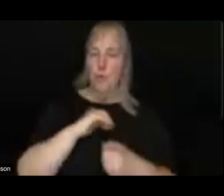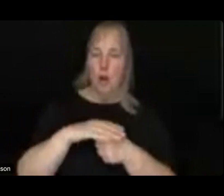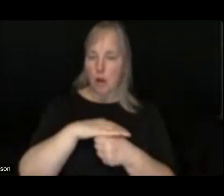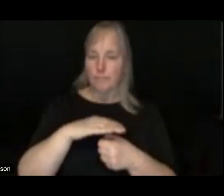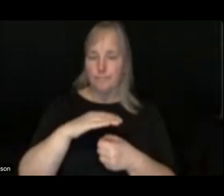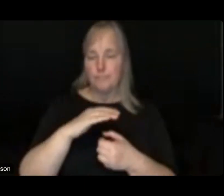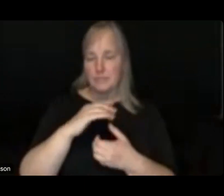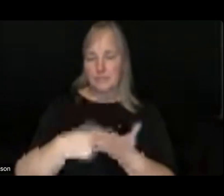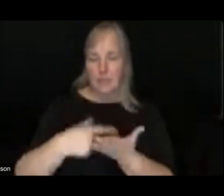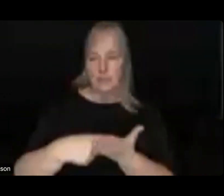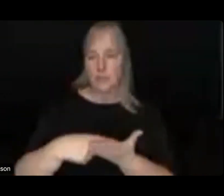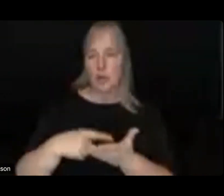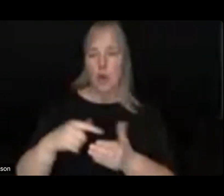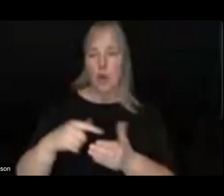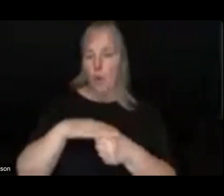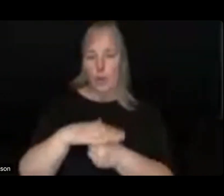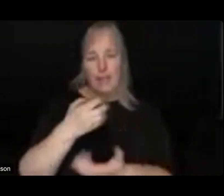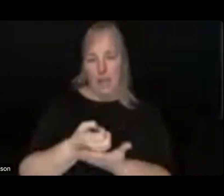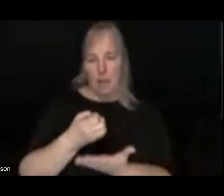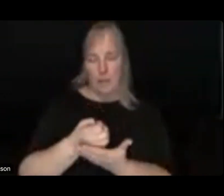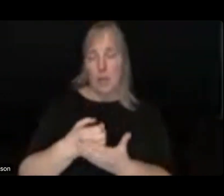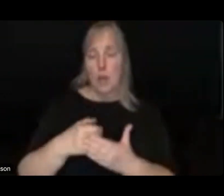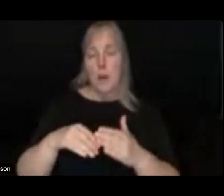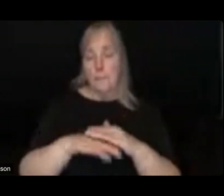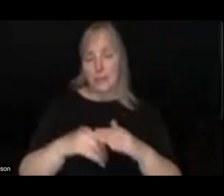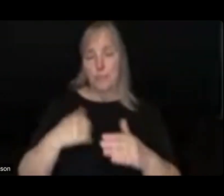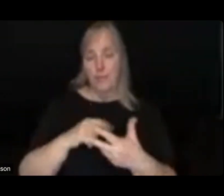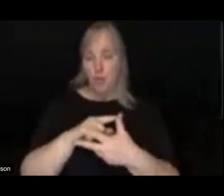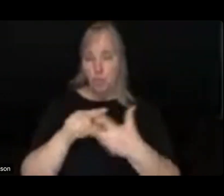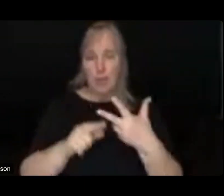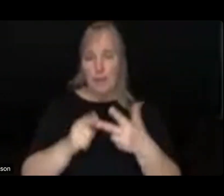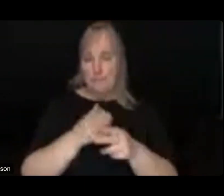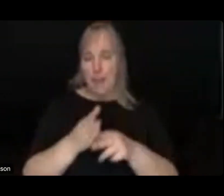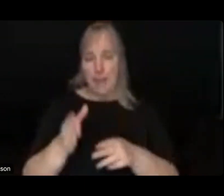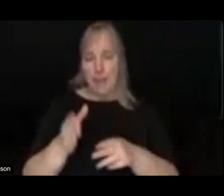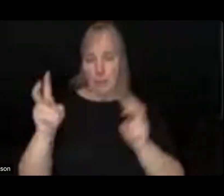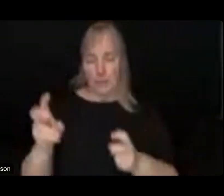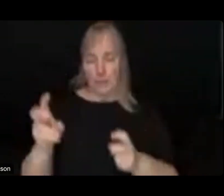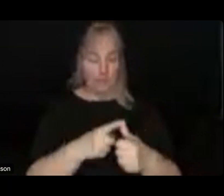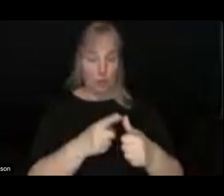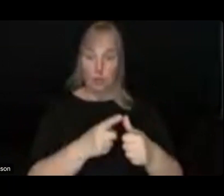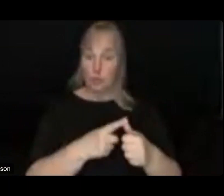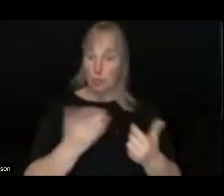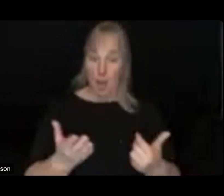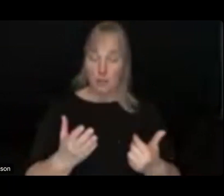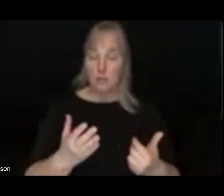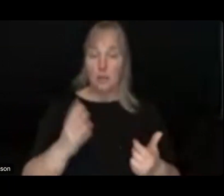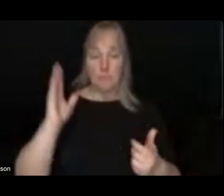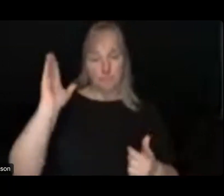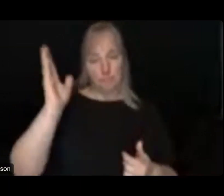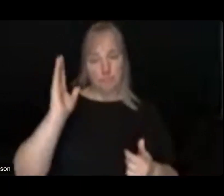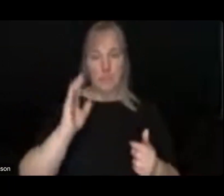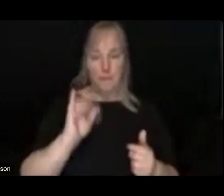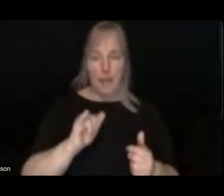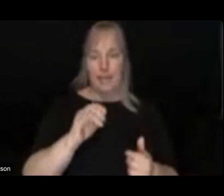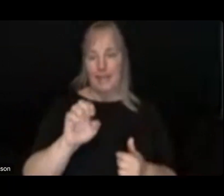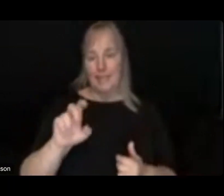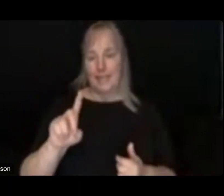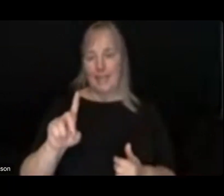have essentially three major topics there. The first one is going to be delivered by EDA, the County's Economic